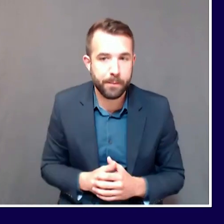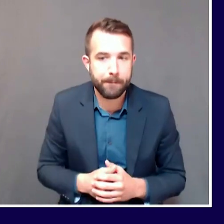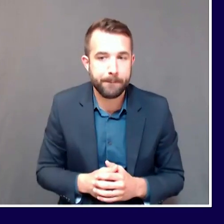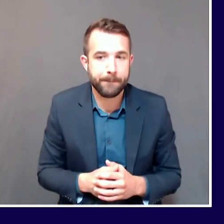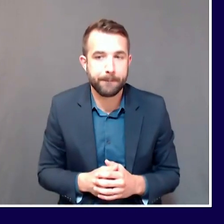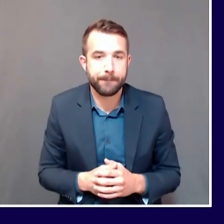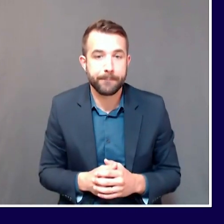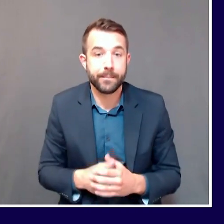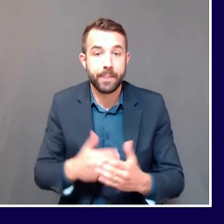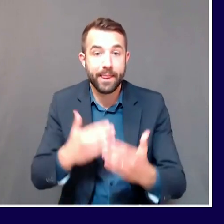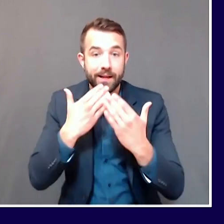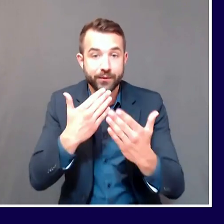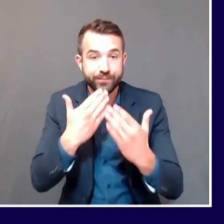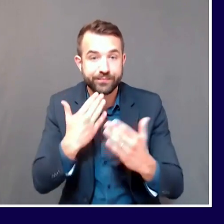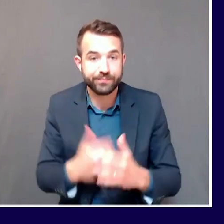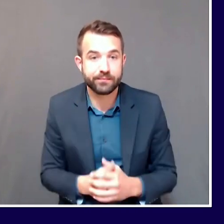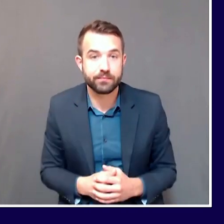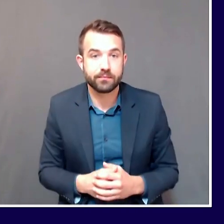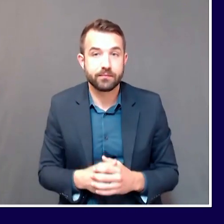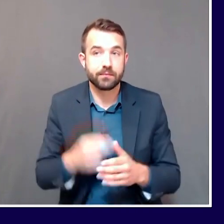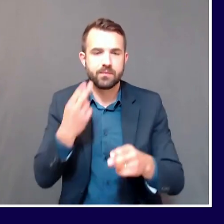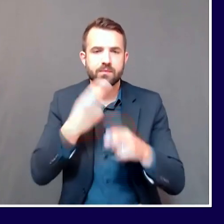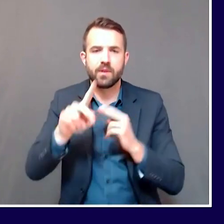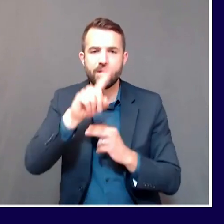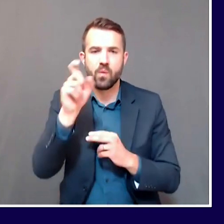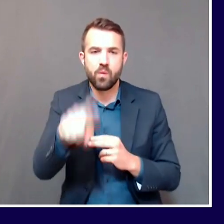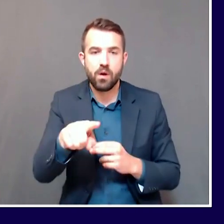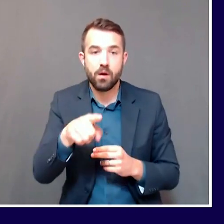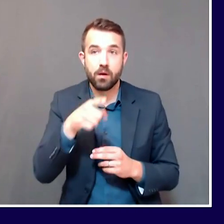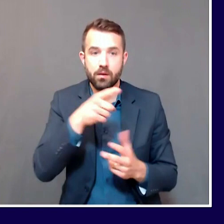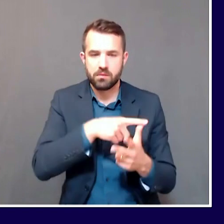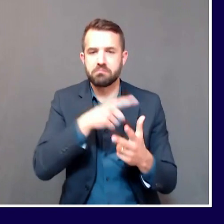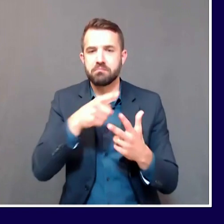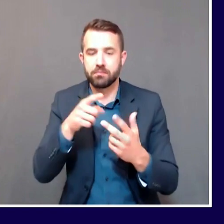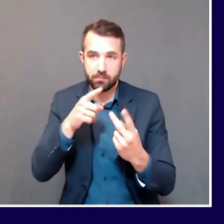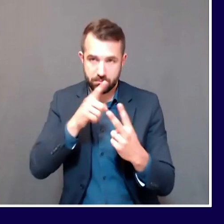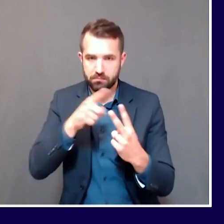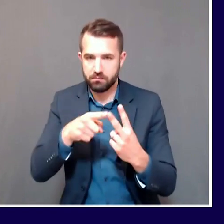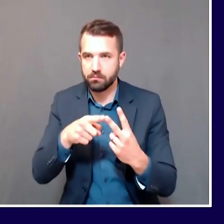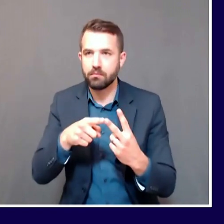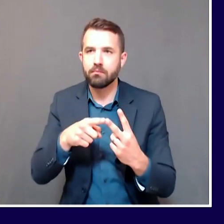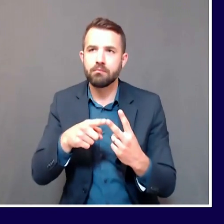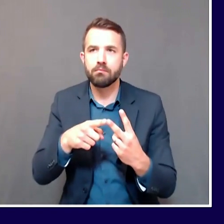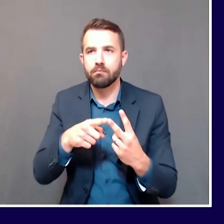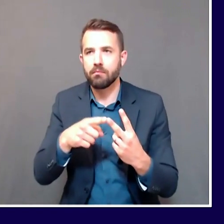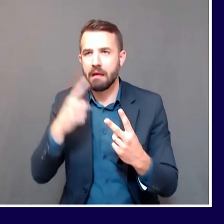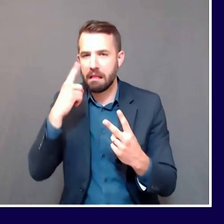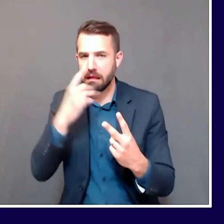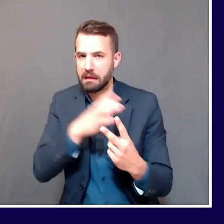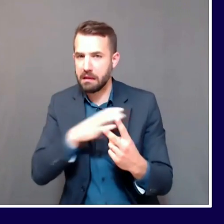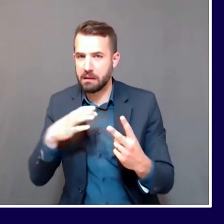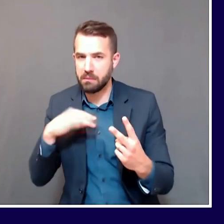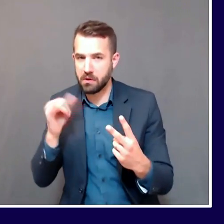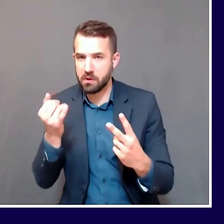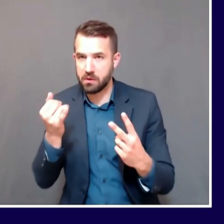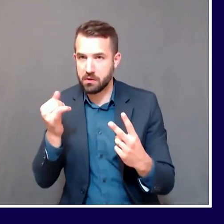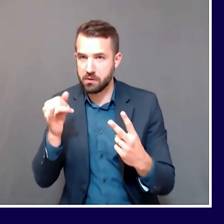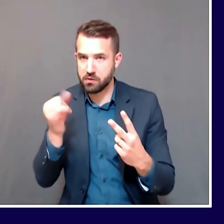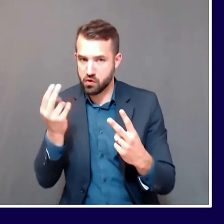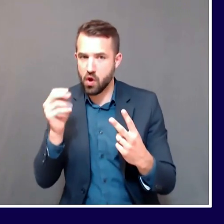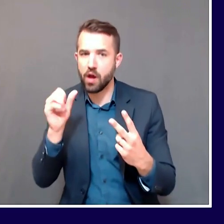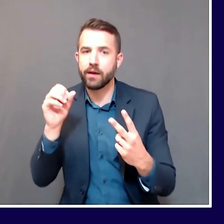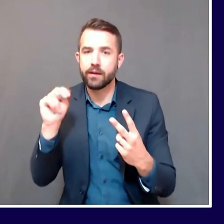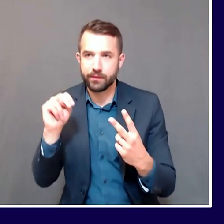Thank you, Dr. Shah. A quick question for you, and then I have a question I think would go to Commissioner Johnson. Do you